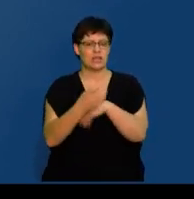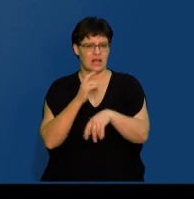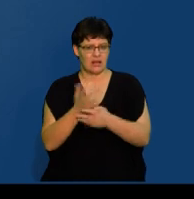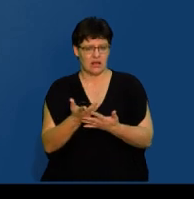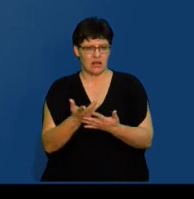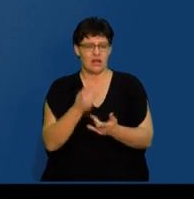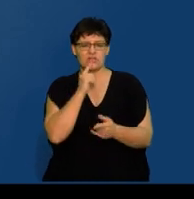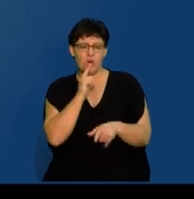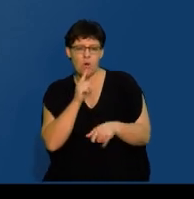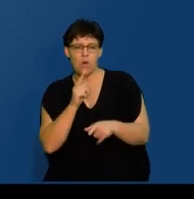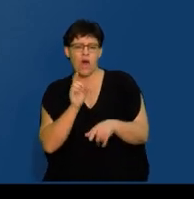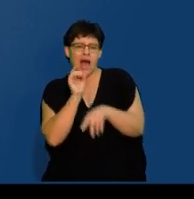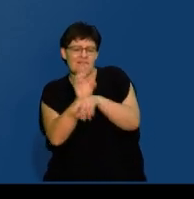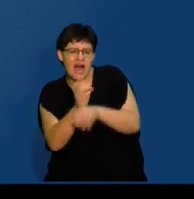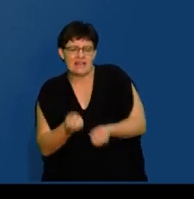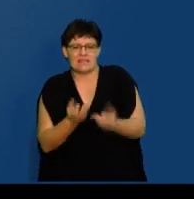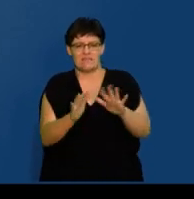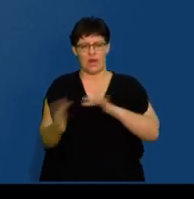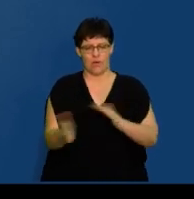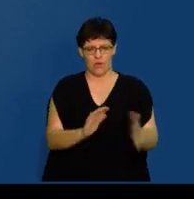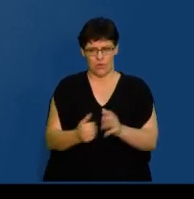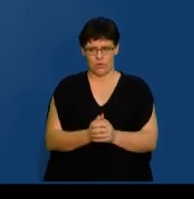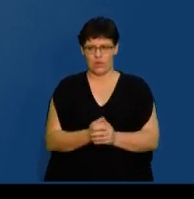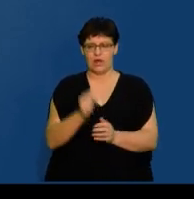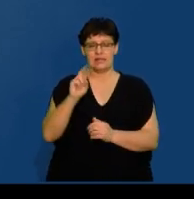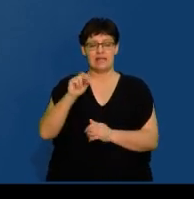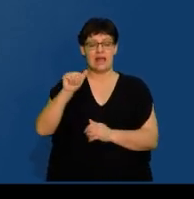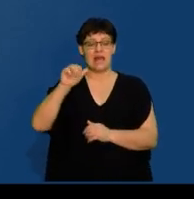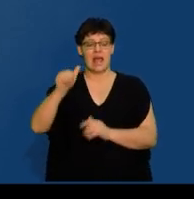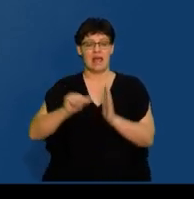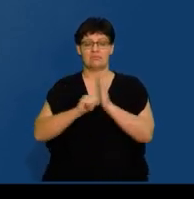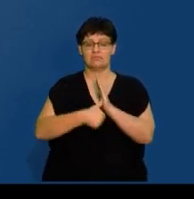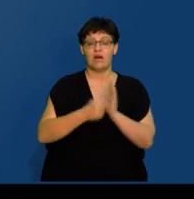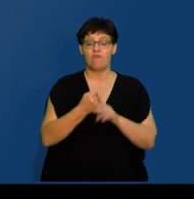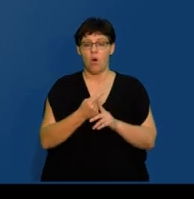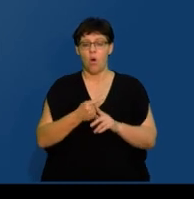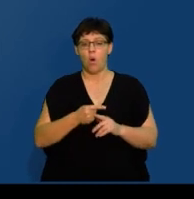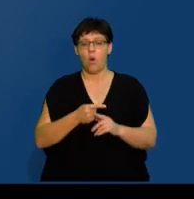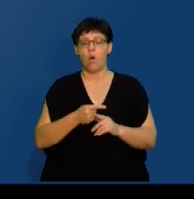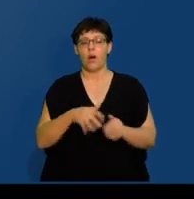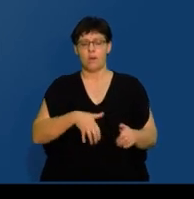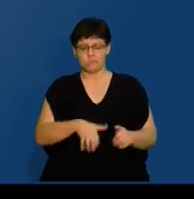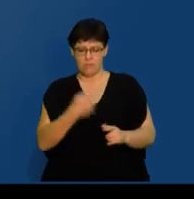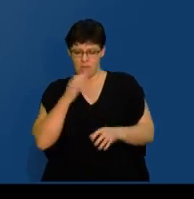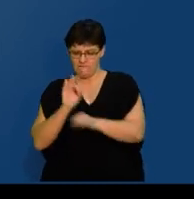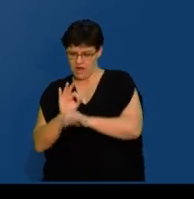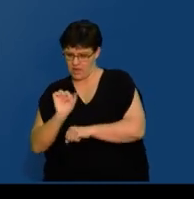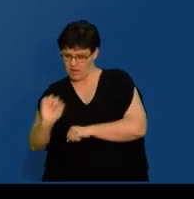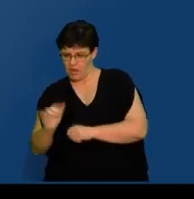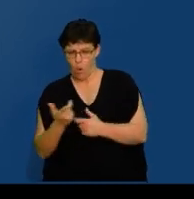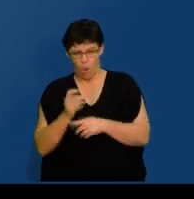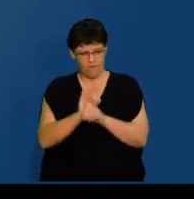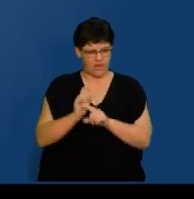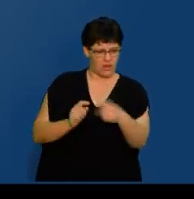counsel and to offer advice. The use of DNA fingerprinting in paternity tests is an important aspect of being able to apply